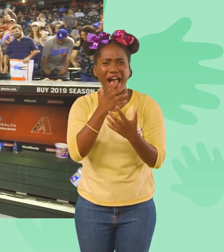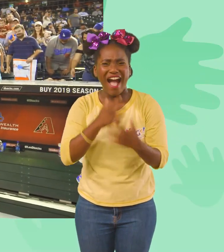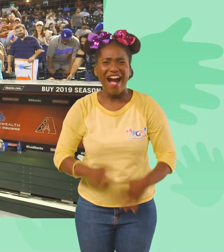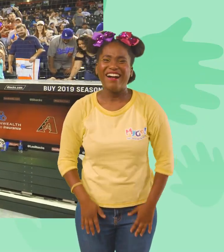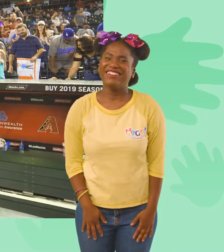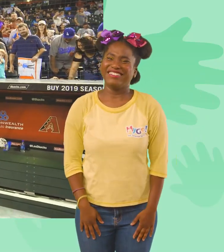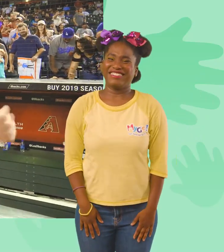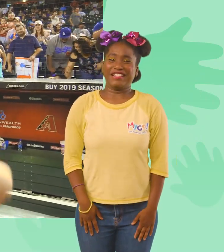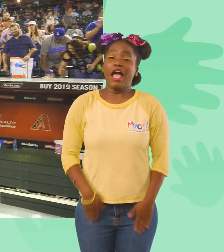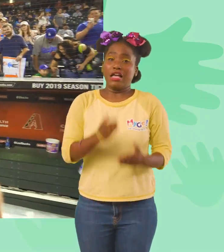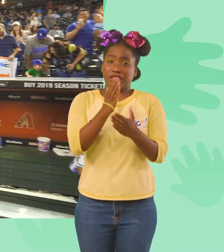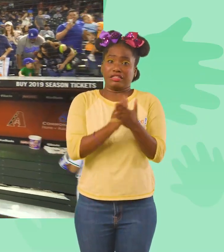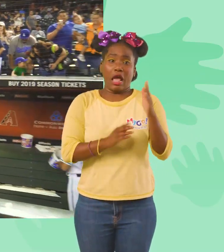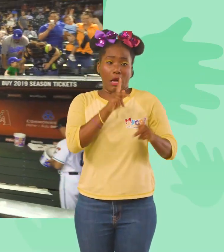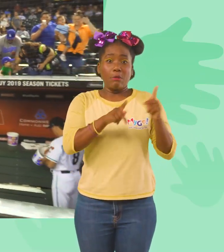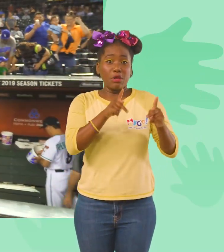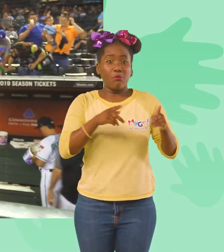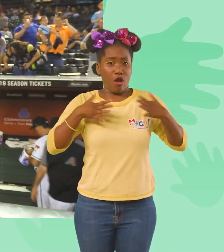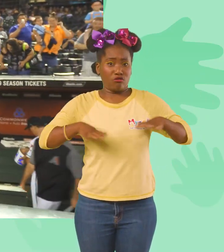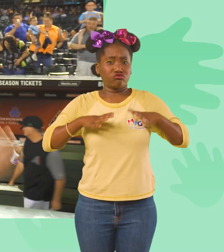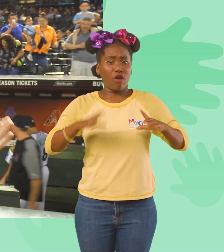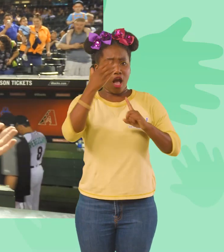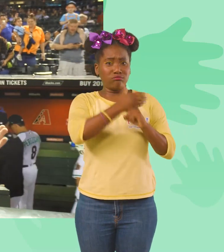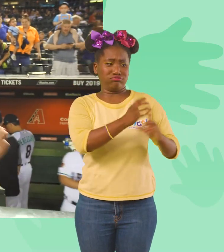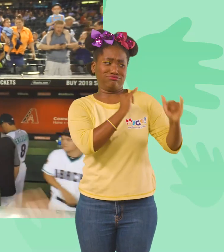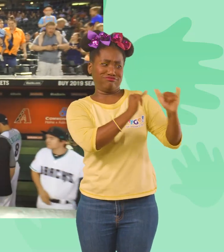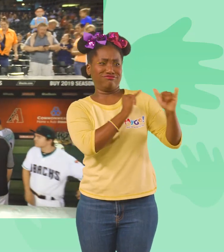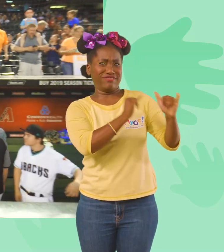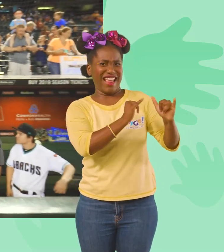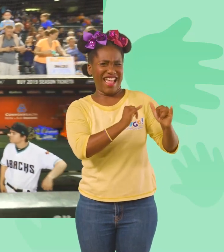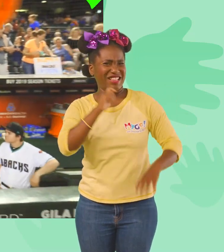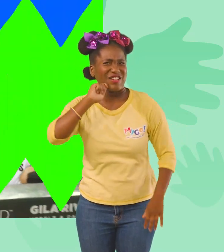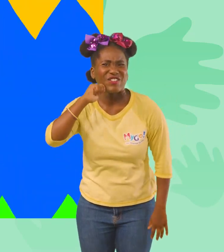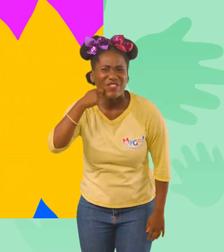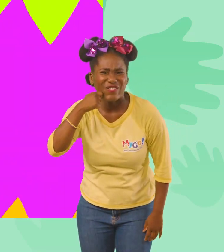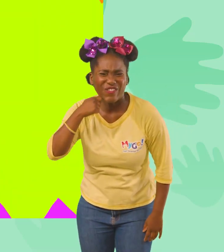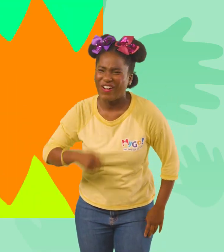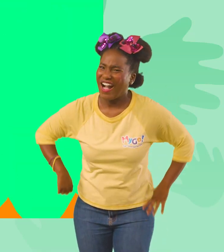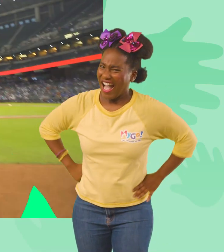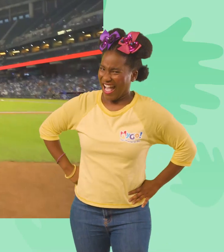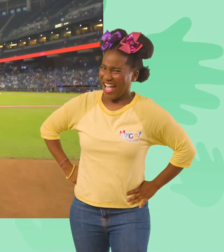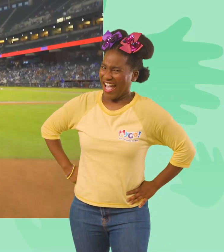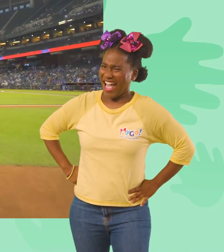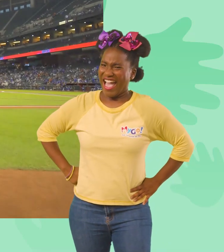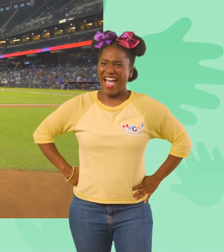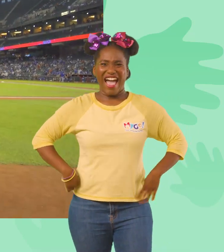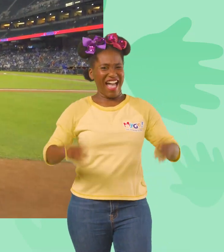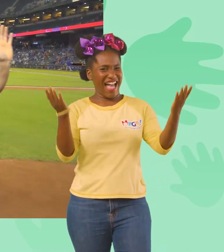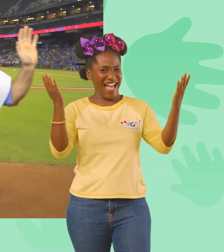Hello! Some of them are even dressed like me. This is so cool. Whoa!